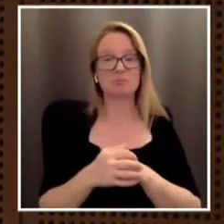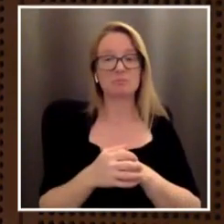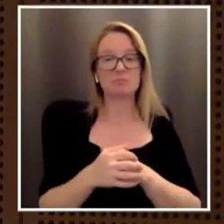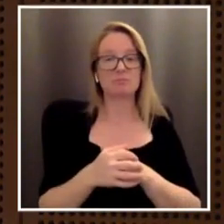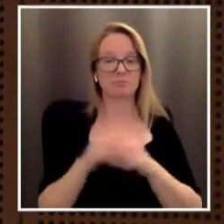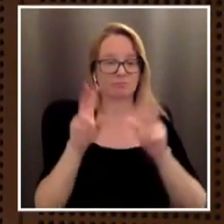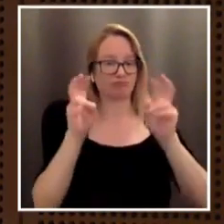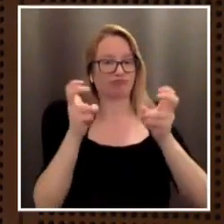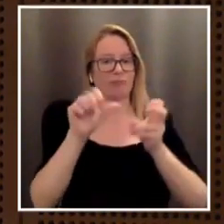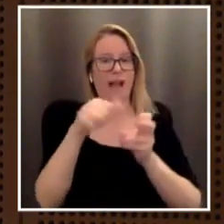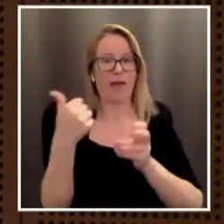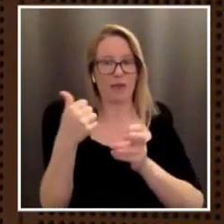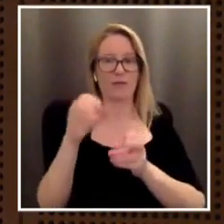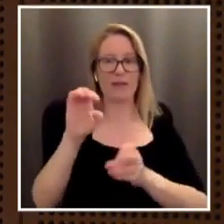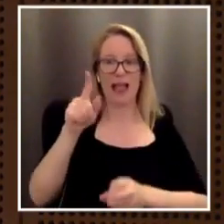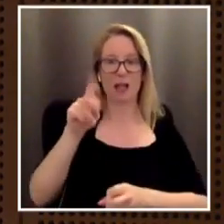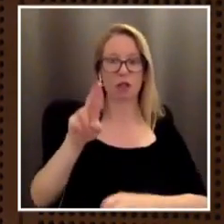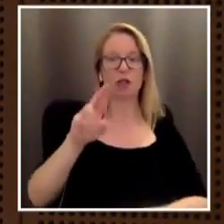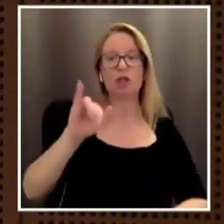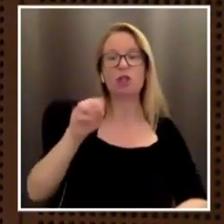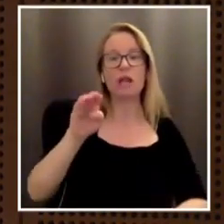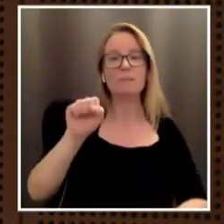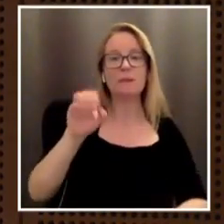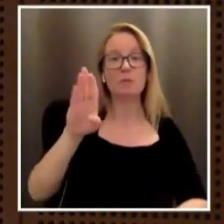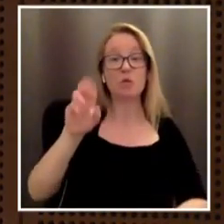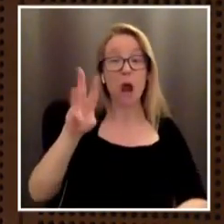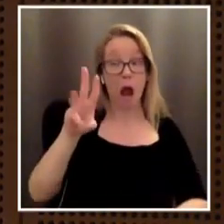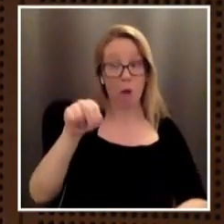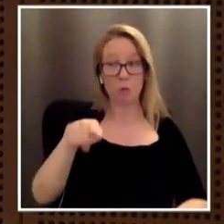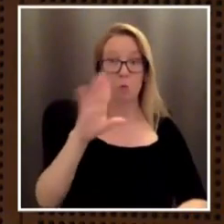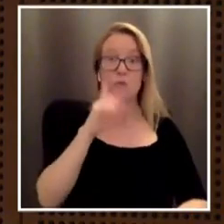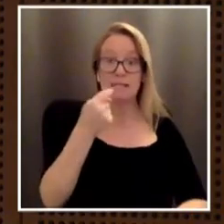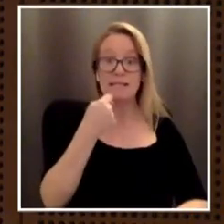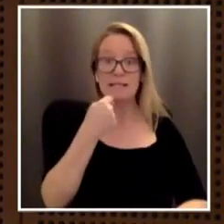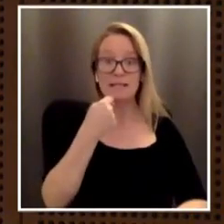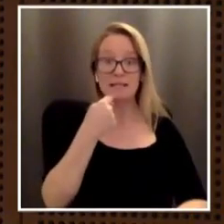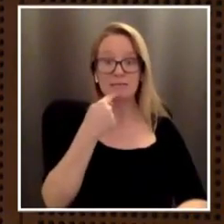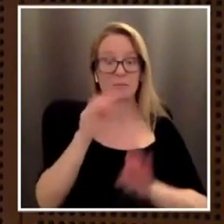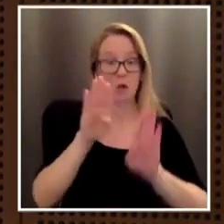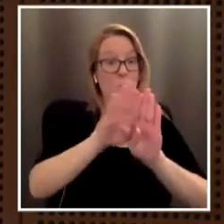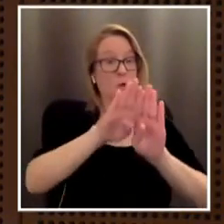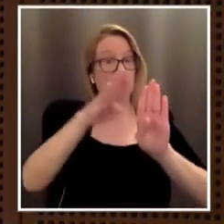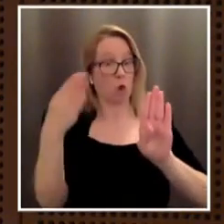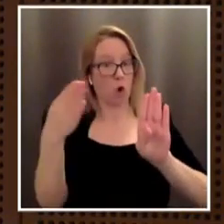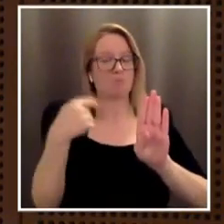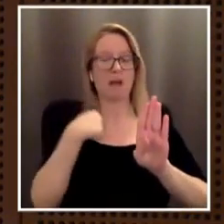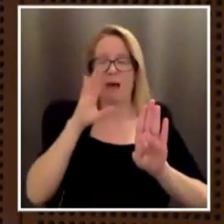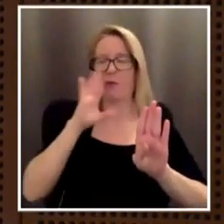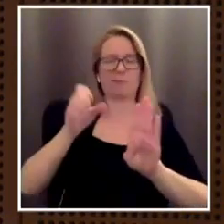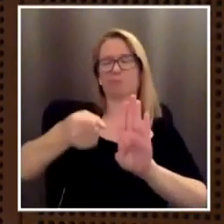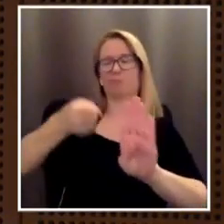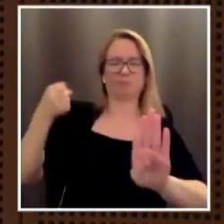quoting another one of the elders, as James Brown would say, open up the door, I'll get it myself.